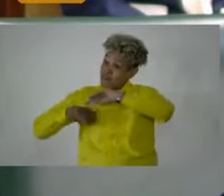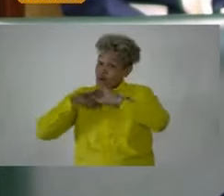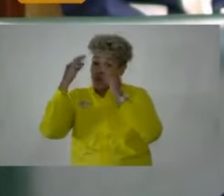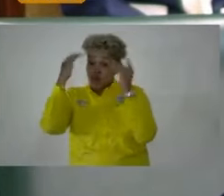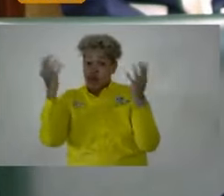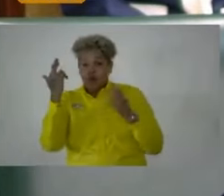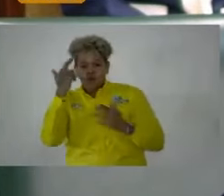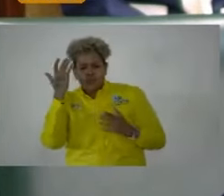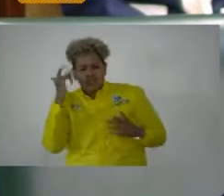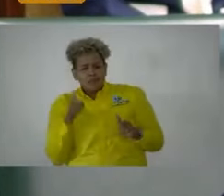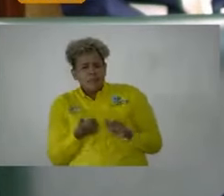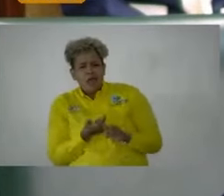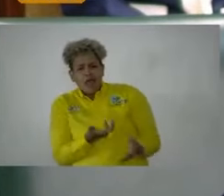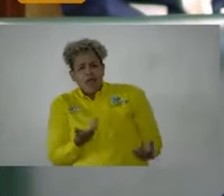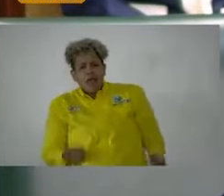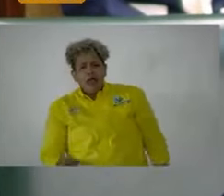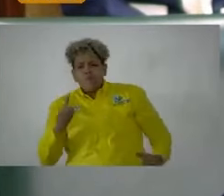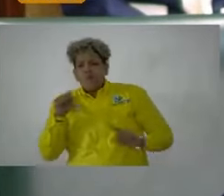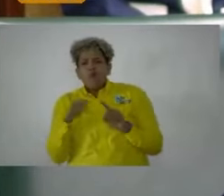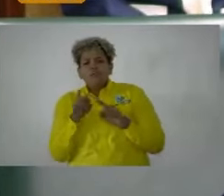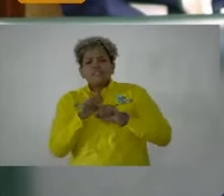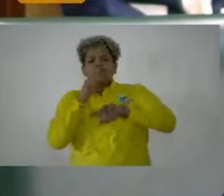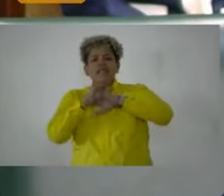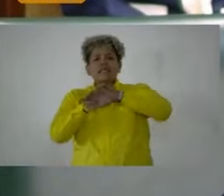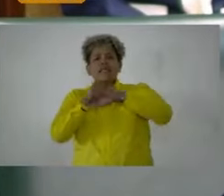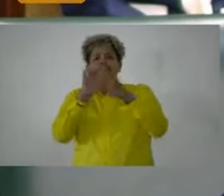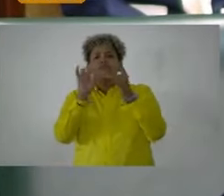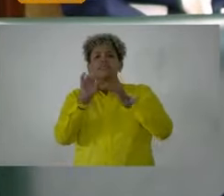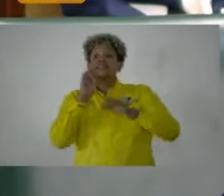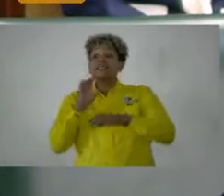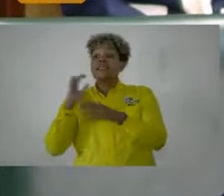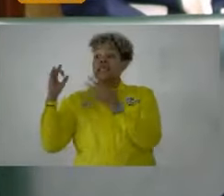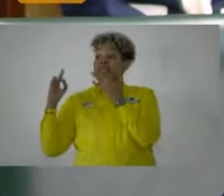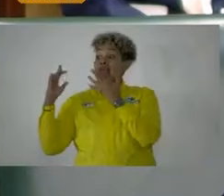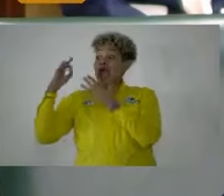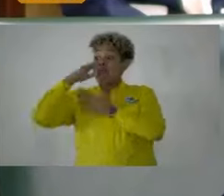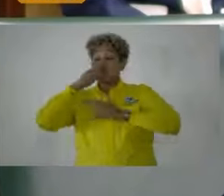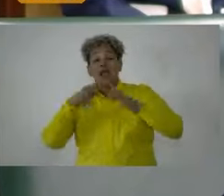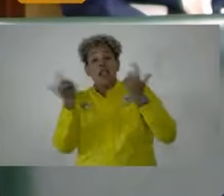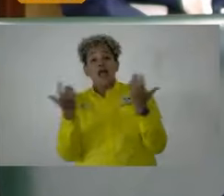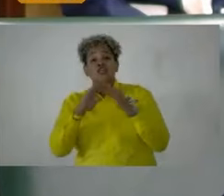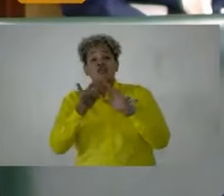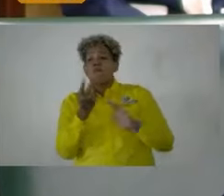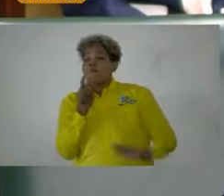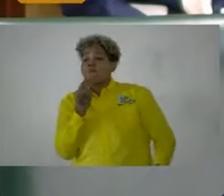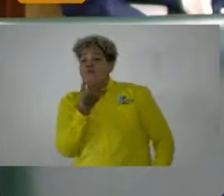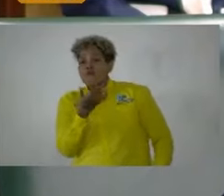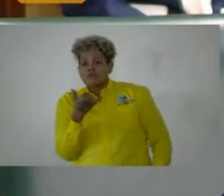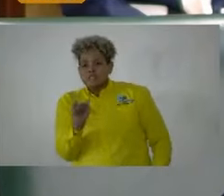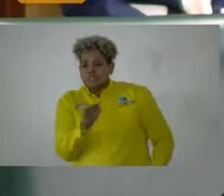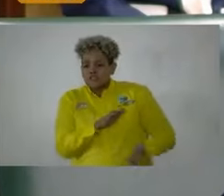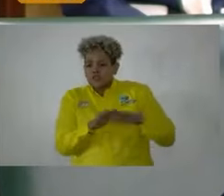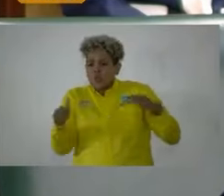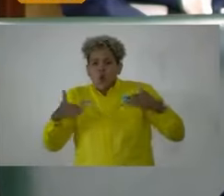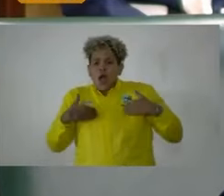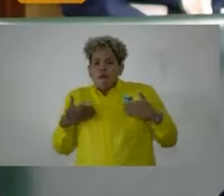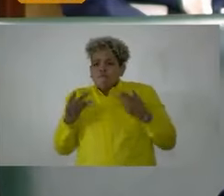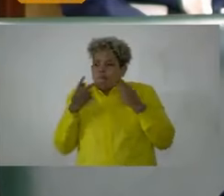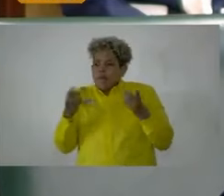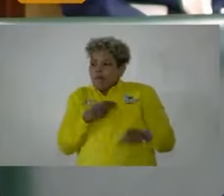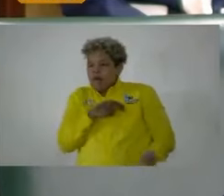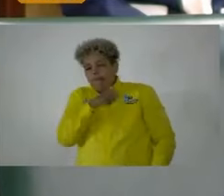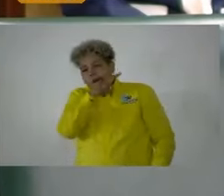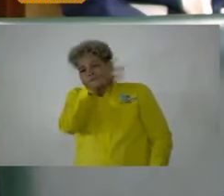logic is behind that when the English-speaking Caribbean's largest community of Portmore still doesn't have a public